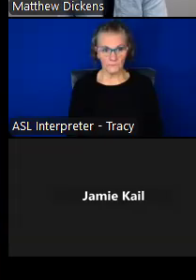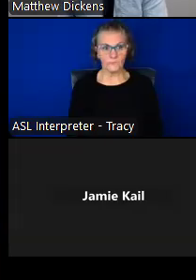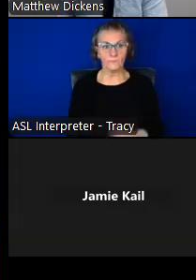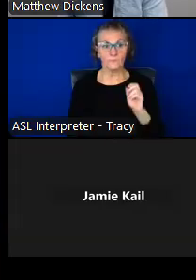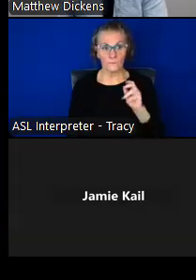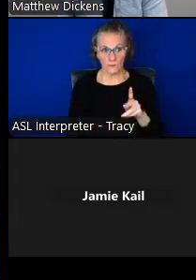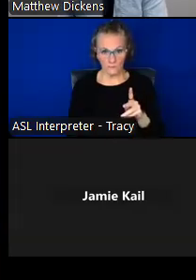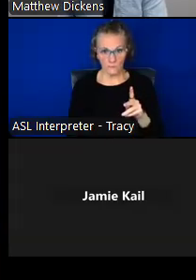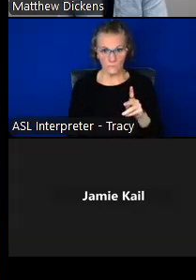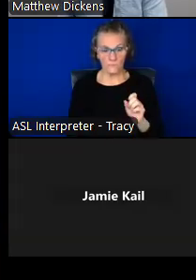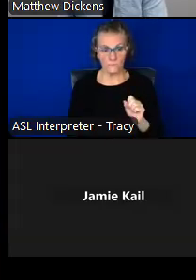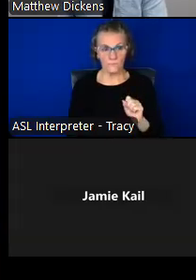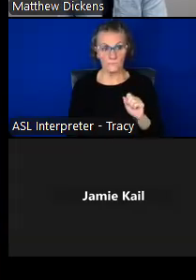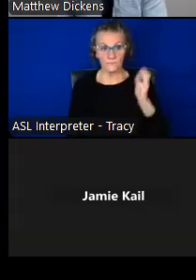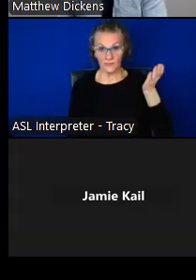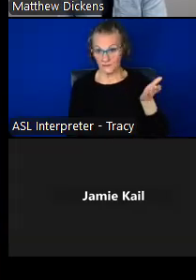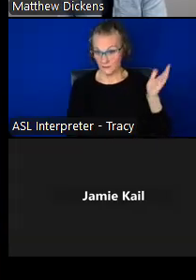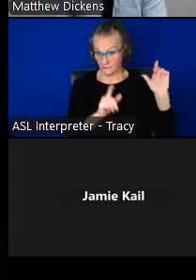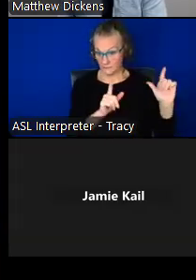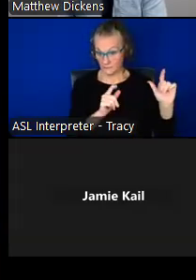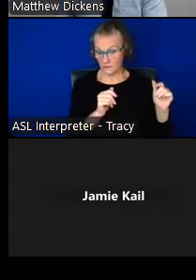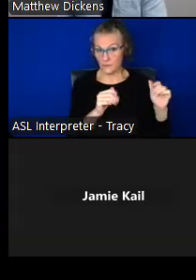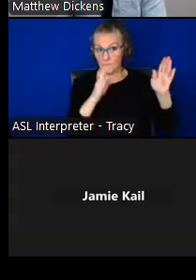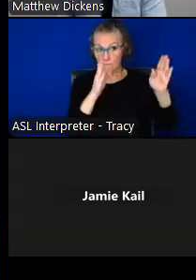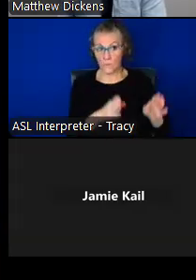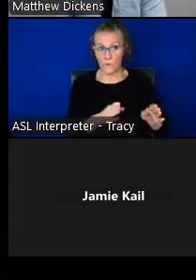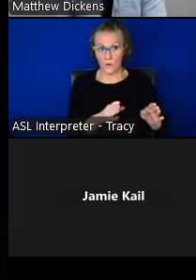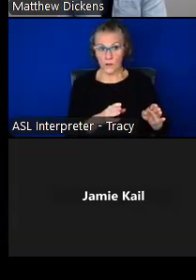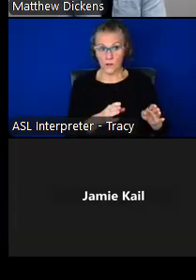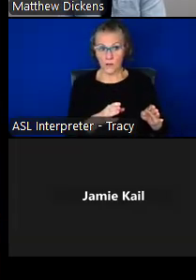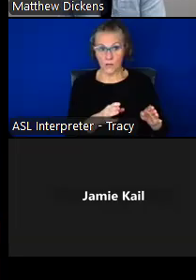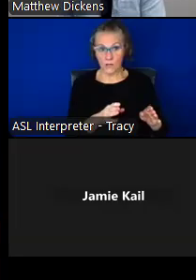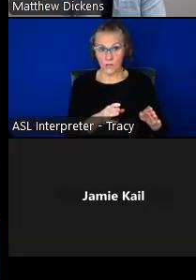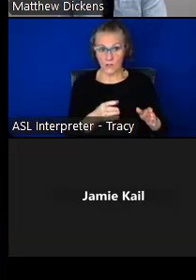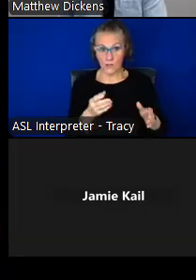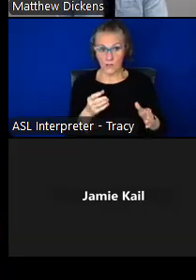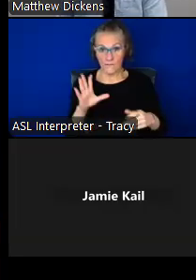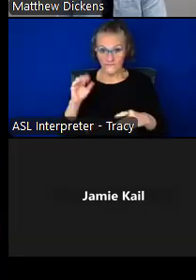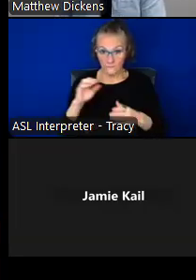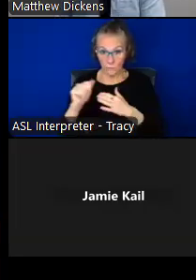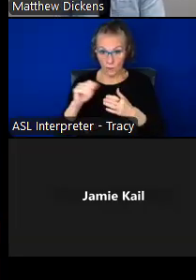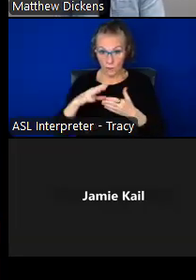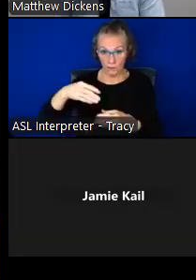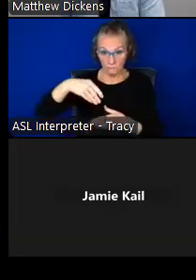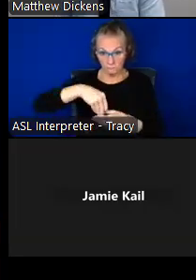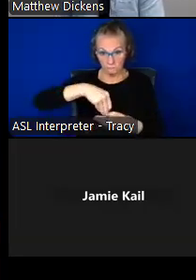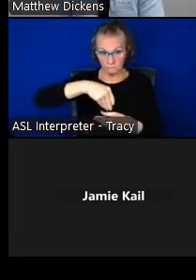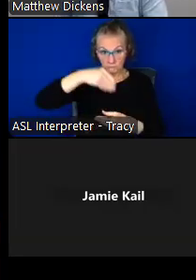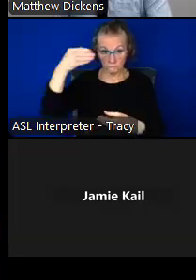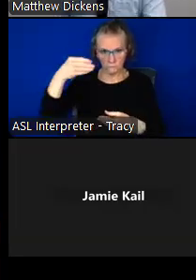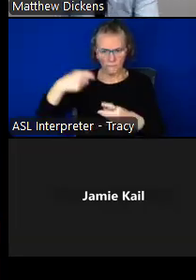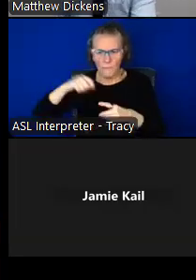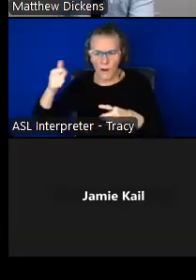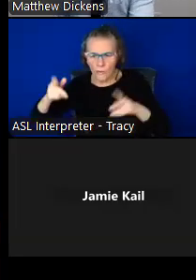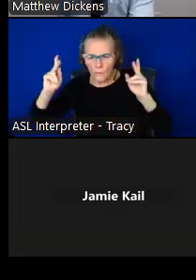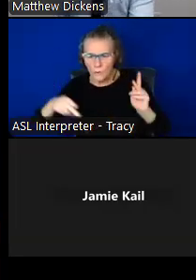Okay. This slide displays an individual taking a $50 bill out of somebody else's